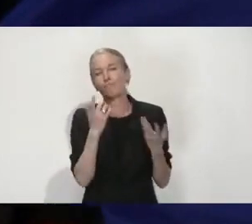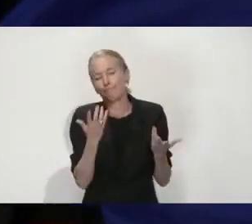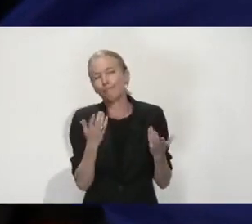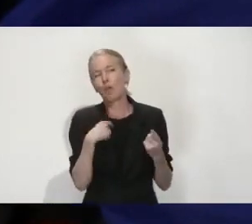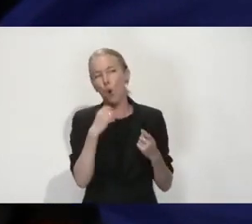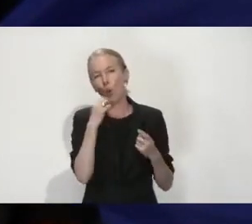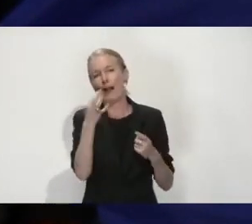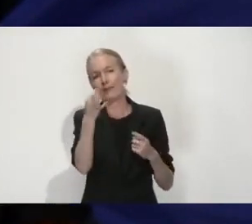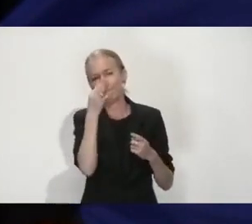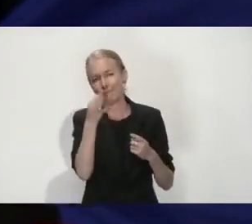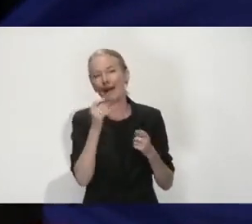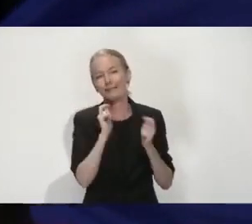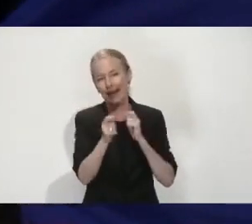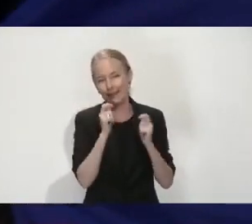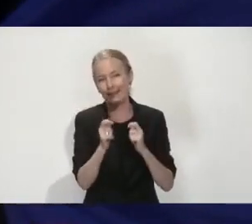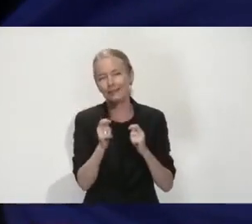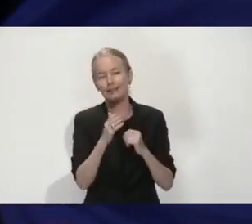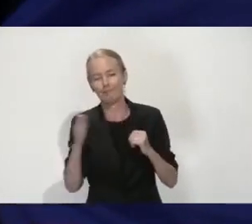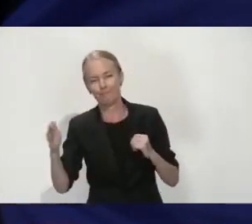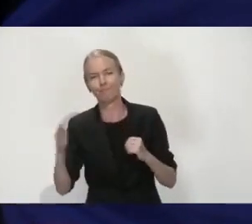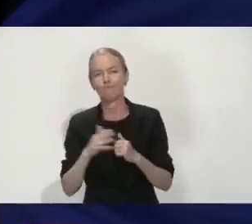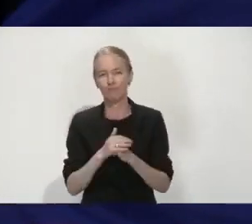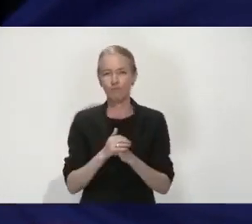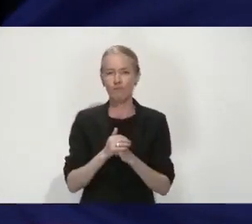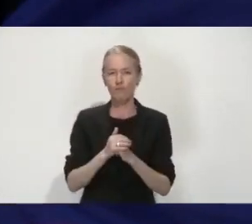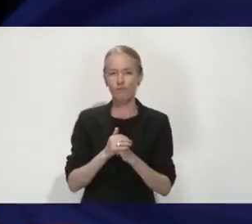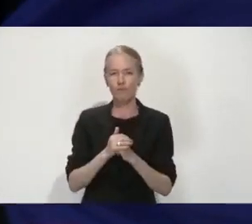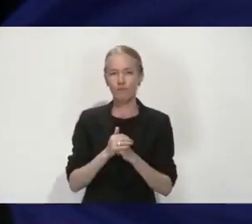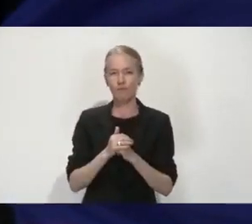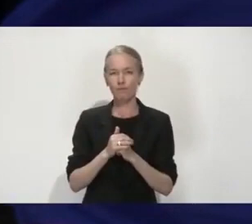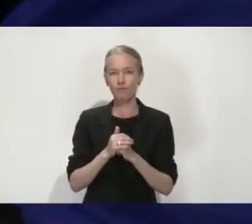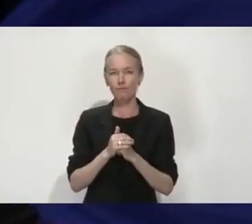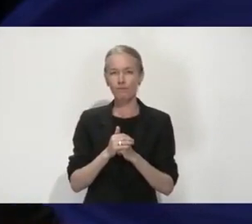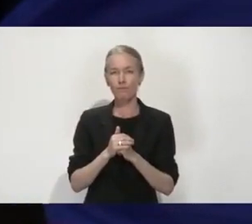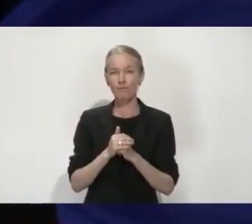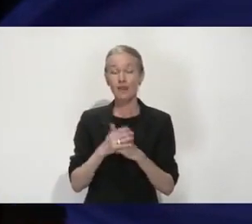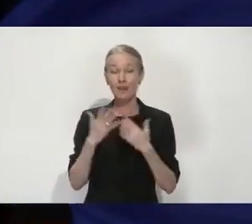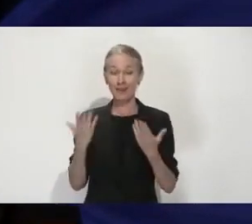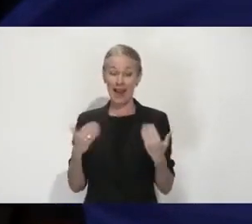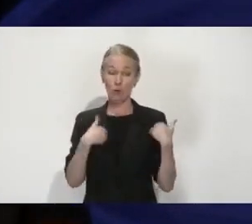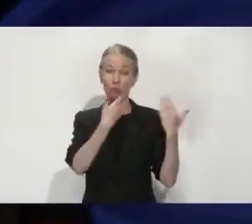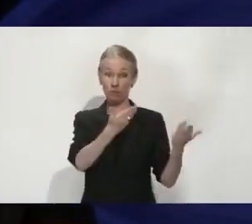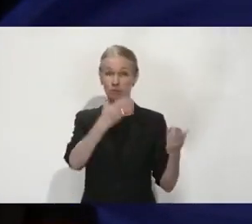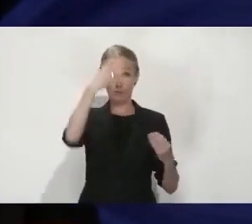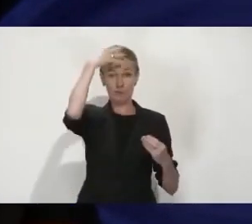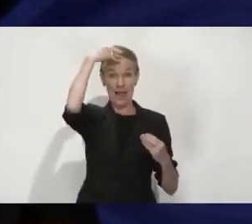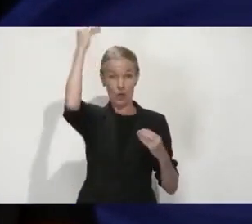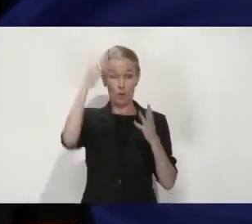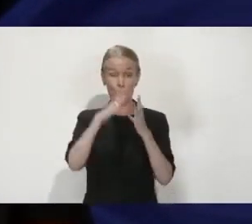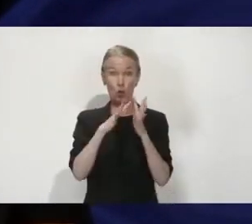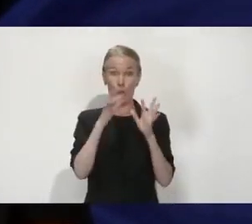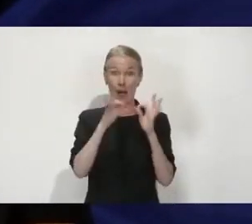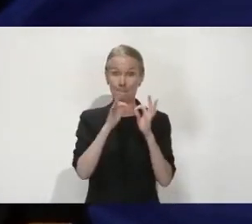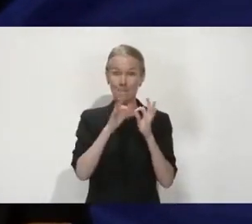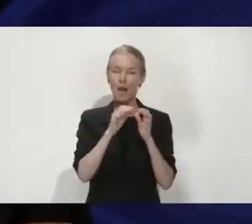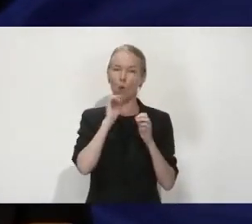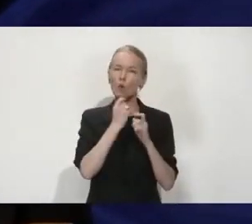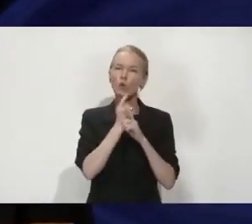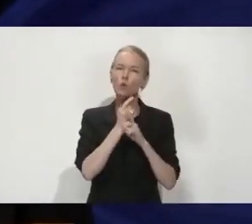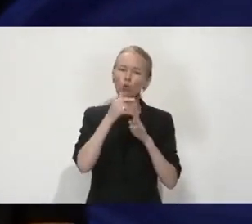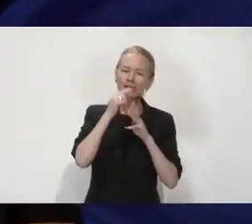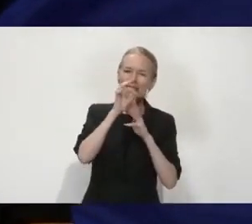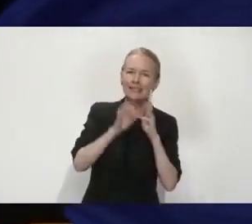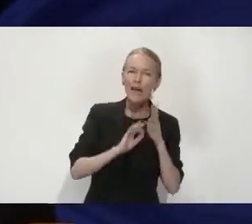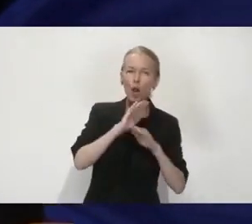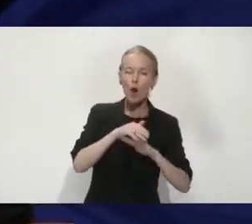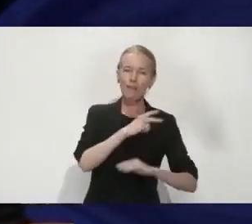28-day period did take the test. So I'll let Air Commodore Webb talk to you about the increased security arrangements